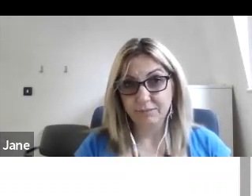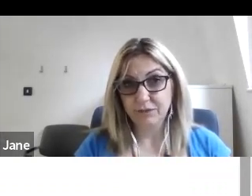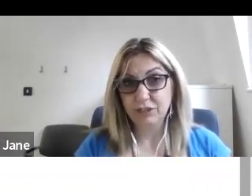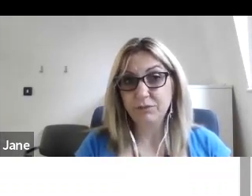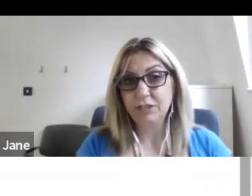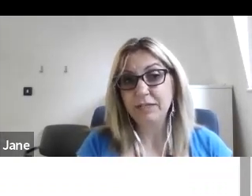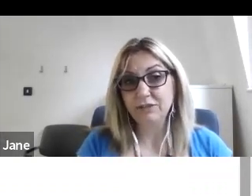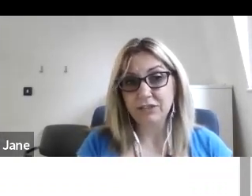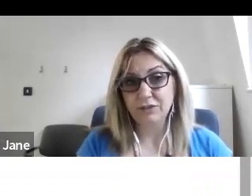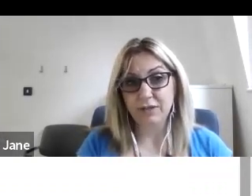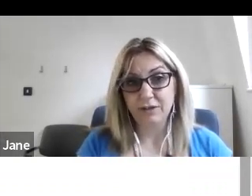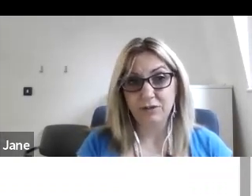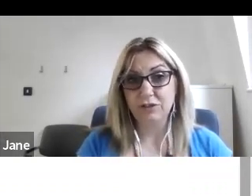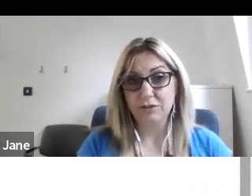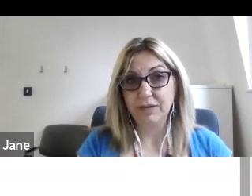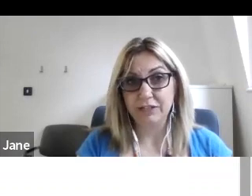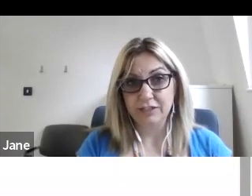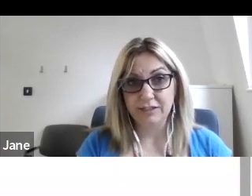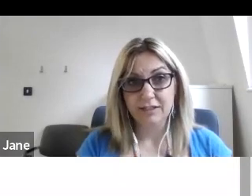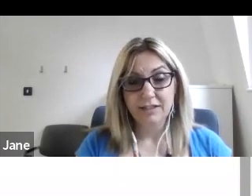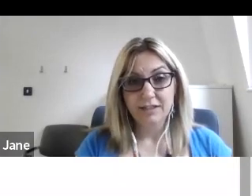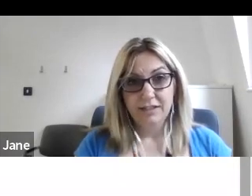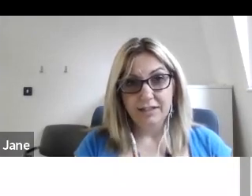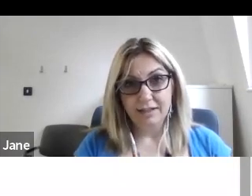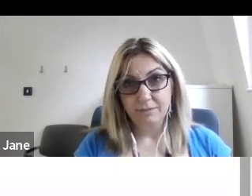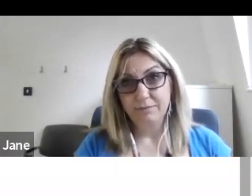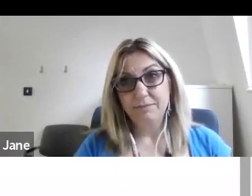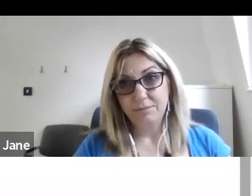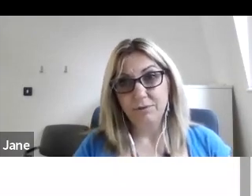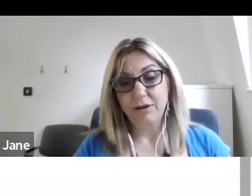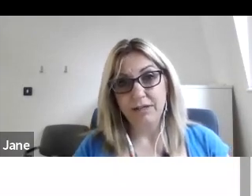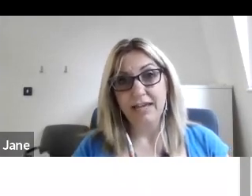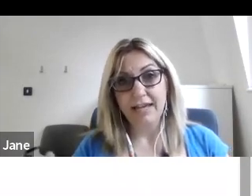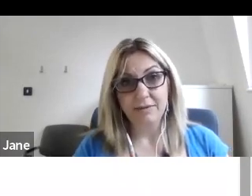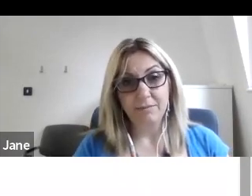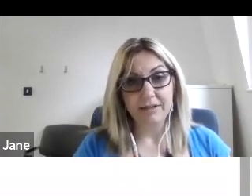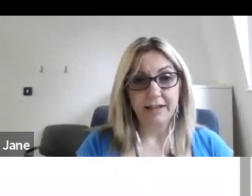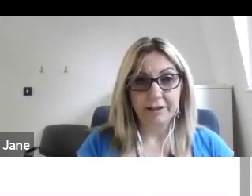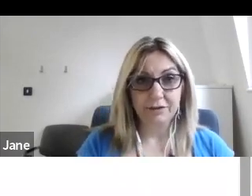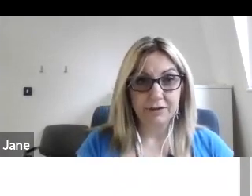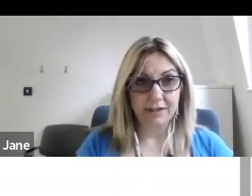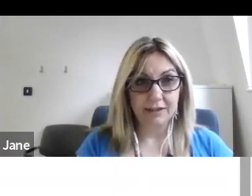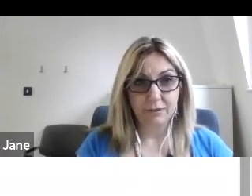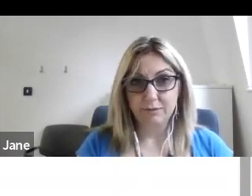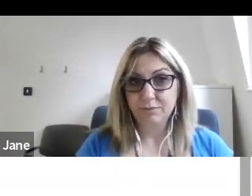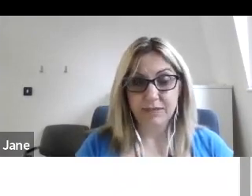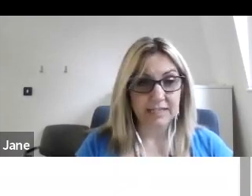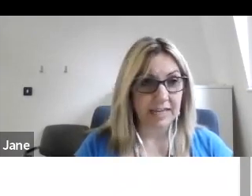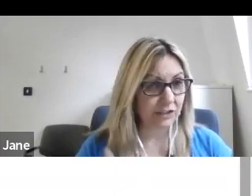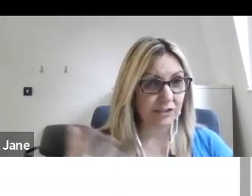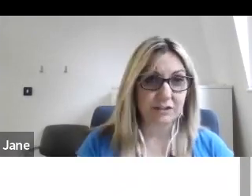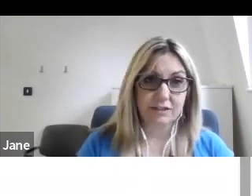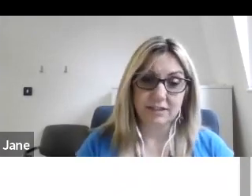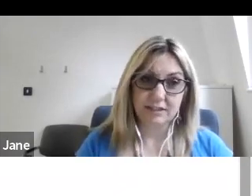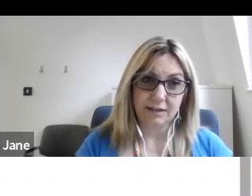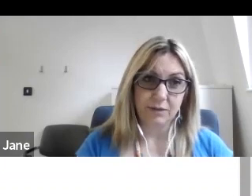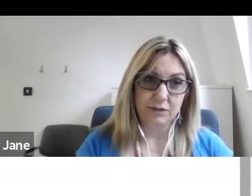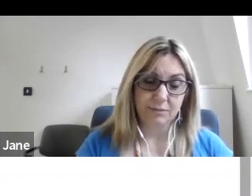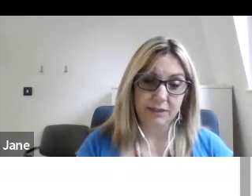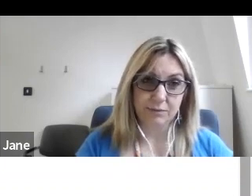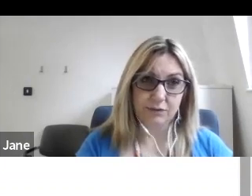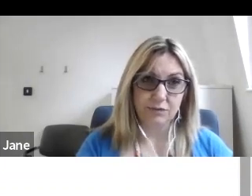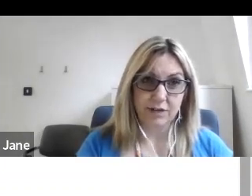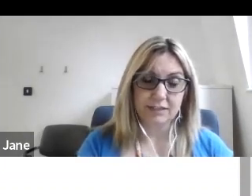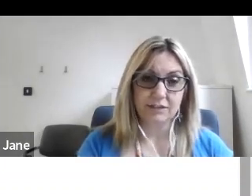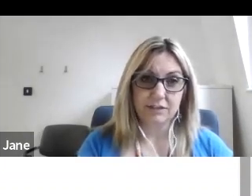because GPs are actually quite good at managing primary care mental health with medication and